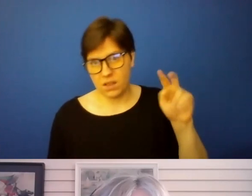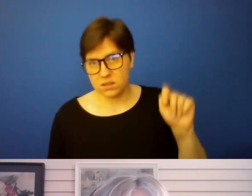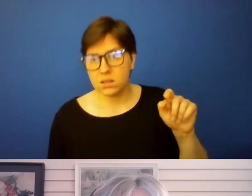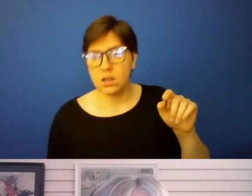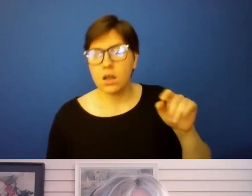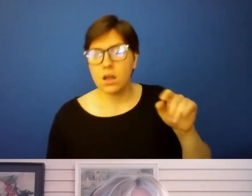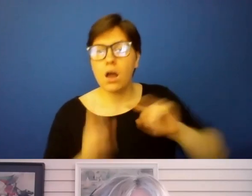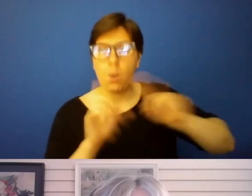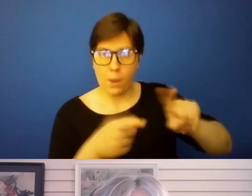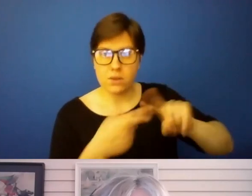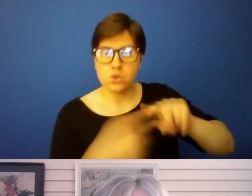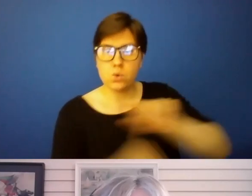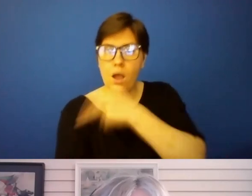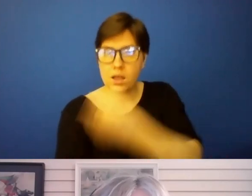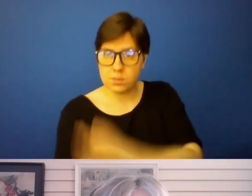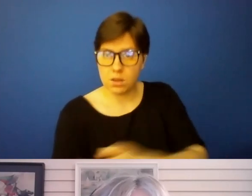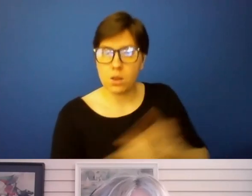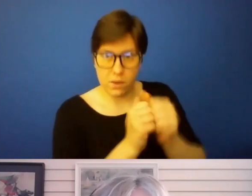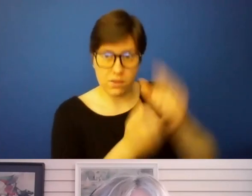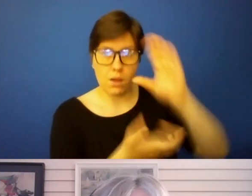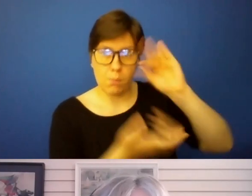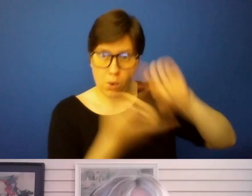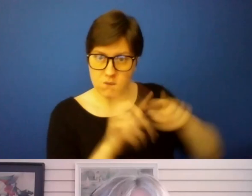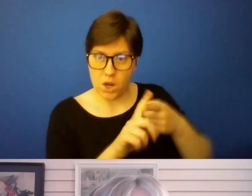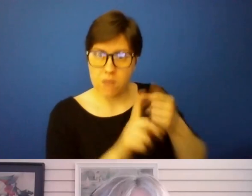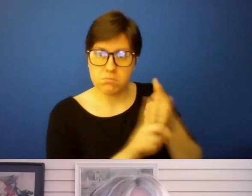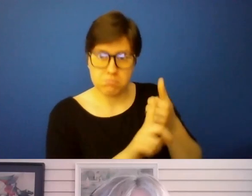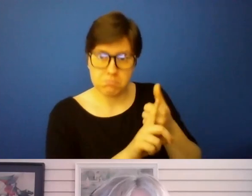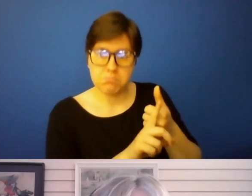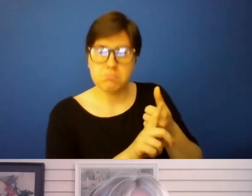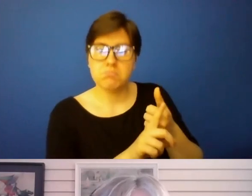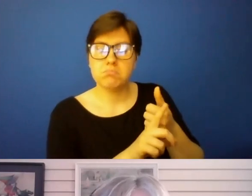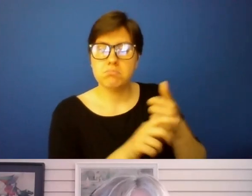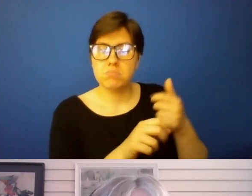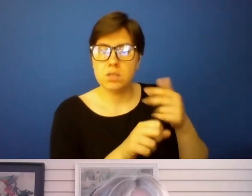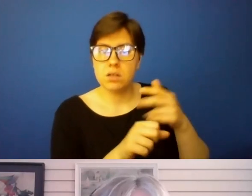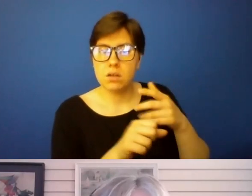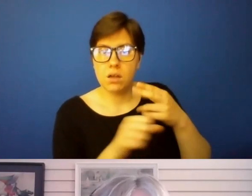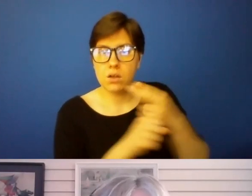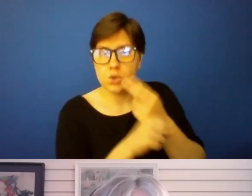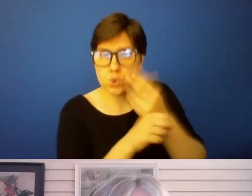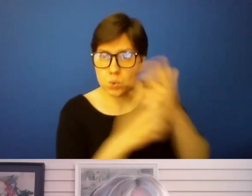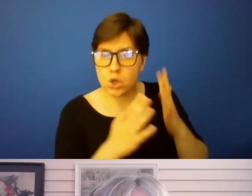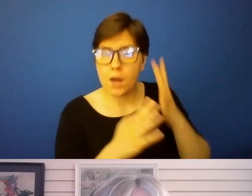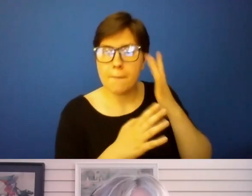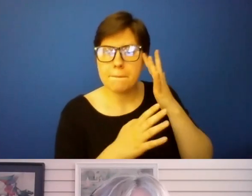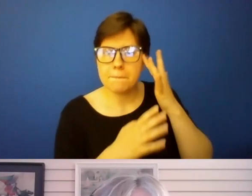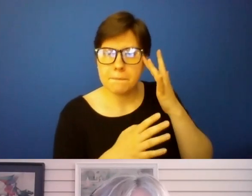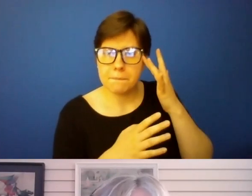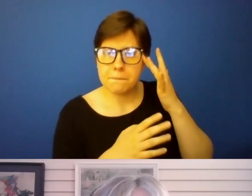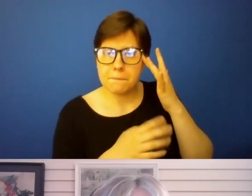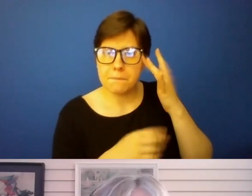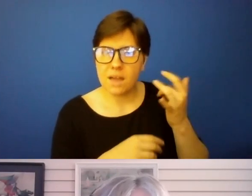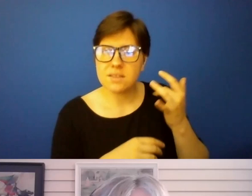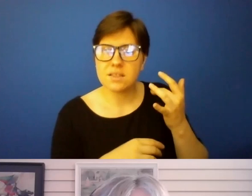went to the hospital with her boyfriend. He was a vet user, because he aspirated some pineapple, and they were